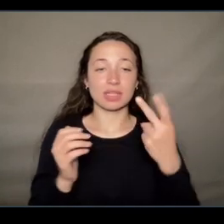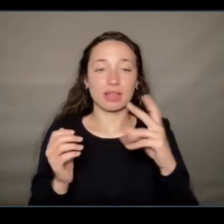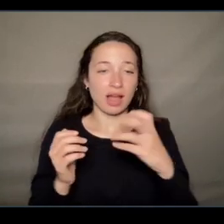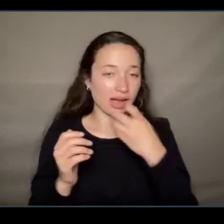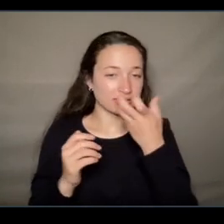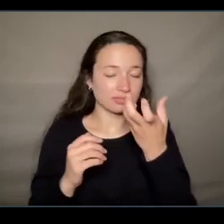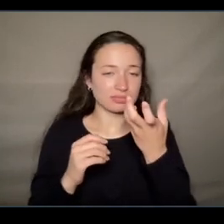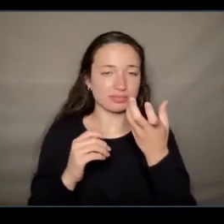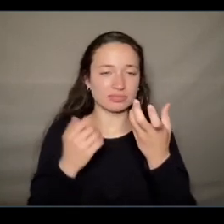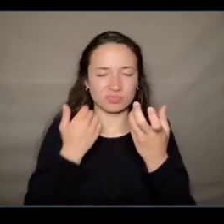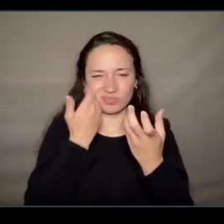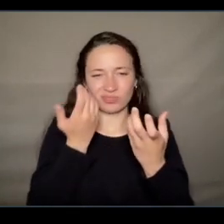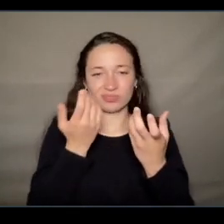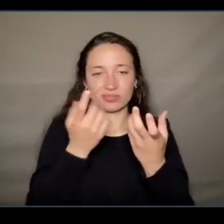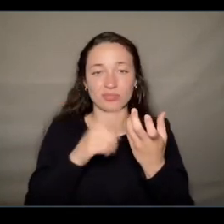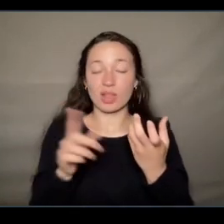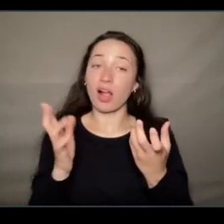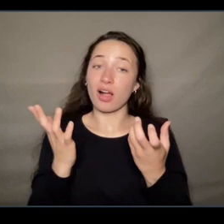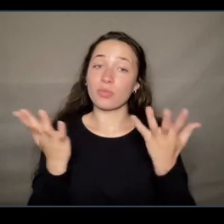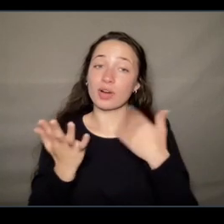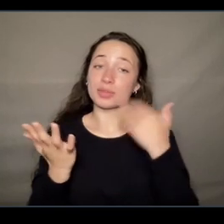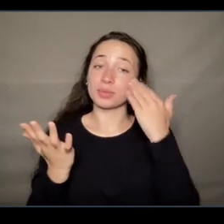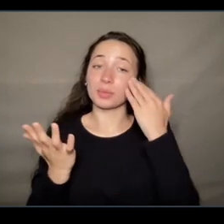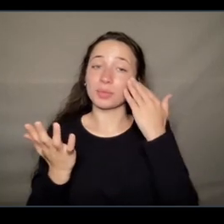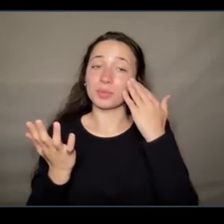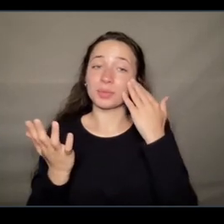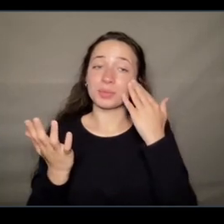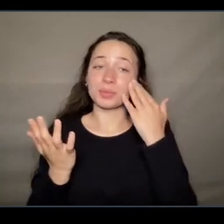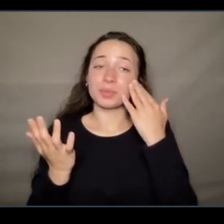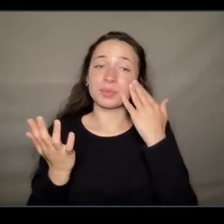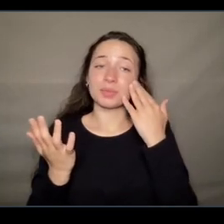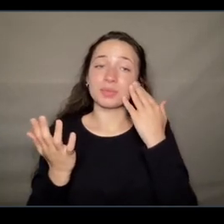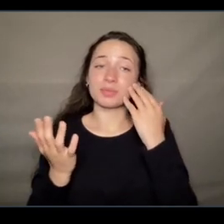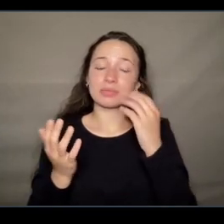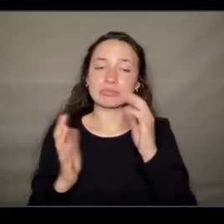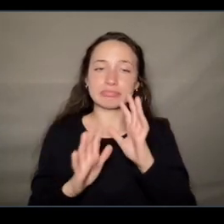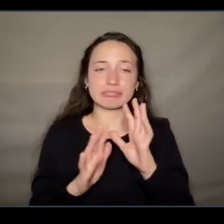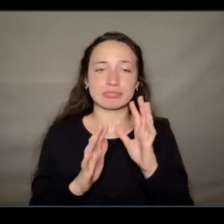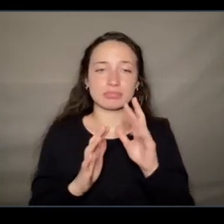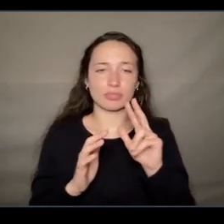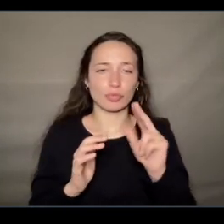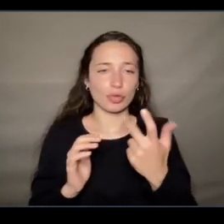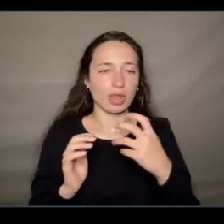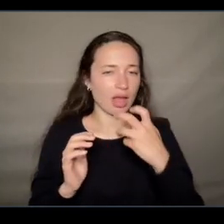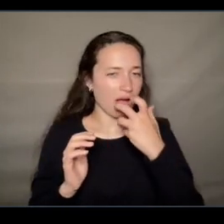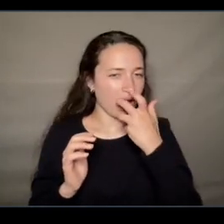Second bite, ashamed but by what I know and do not do.